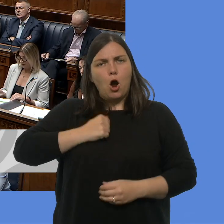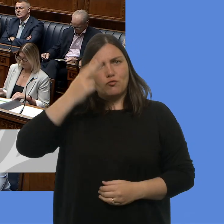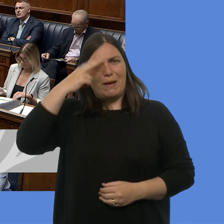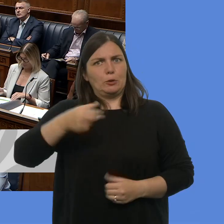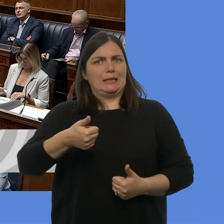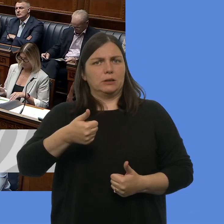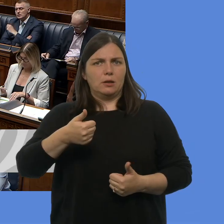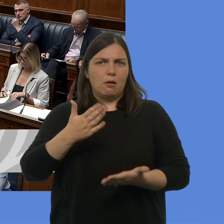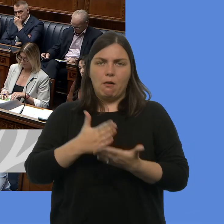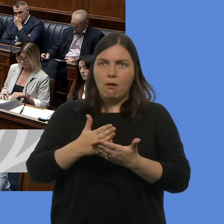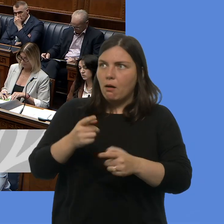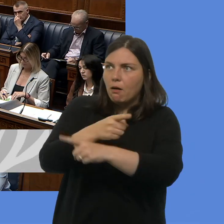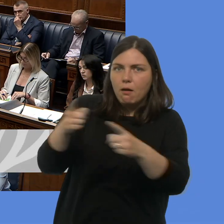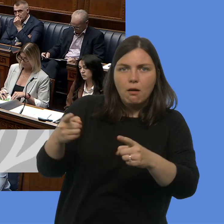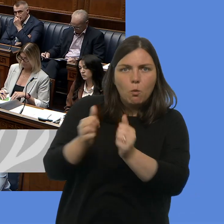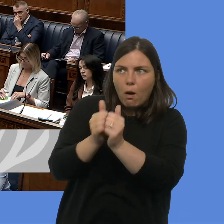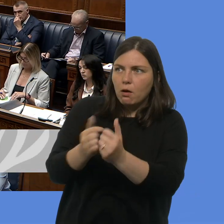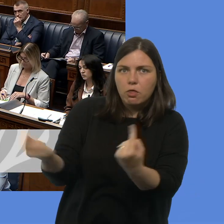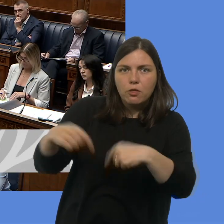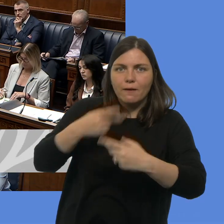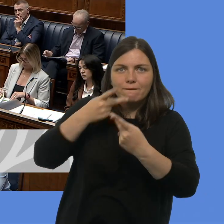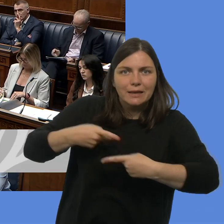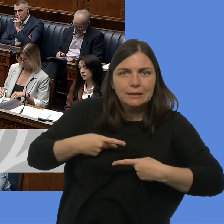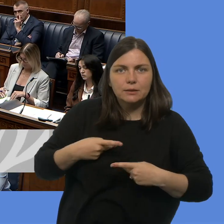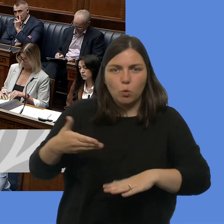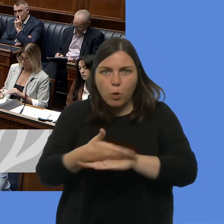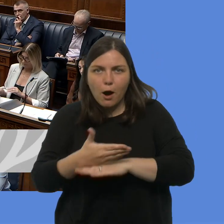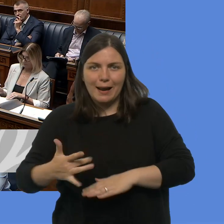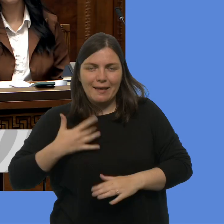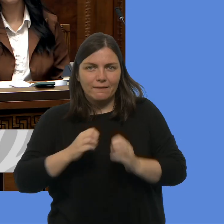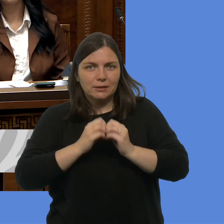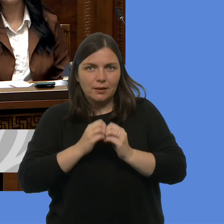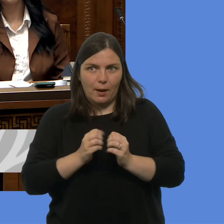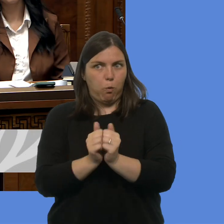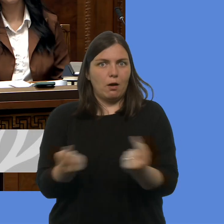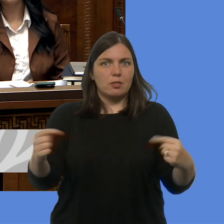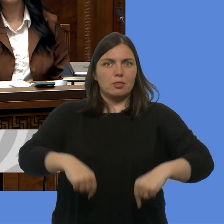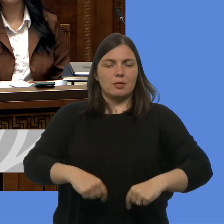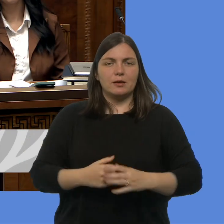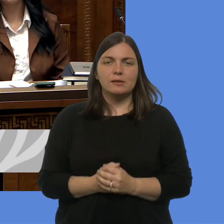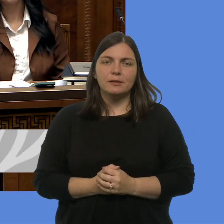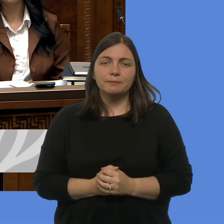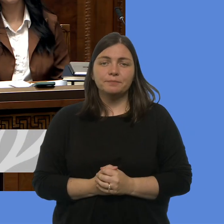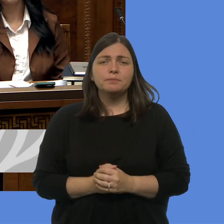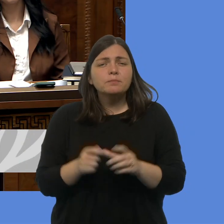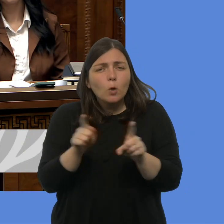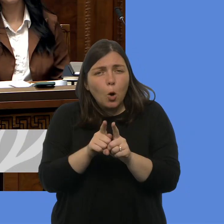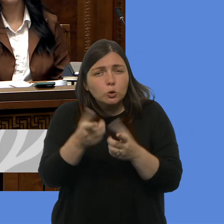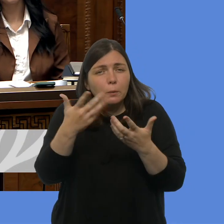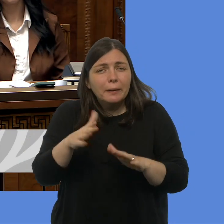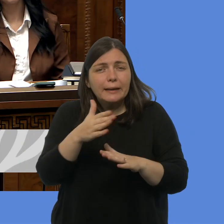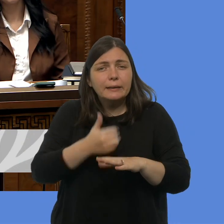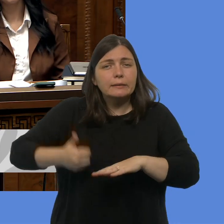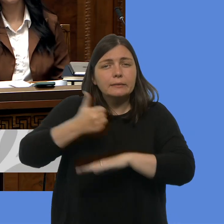really world-class destination to work, live, invest and study. And then we also, on top of that layer, we have the Invest NI offices,